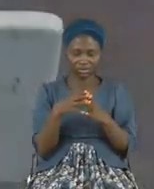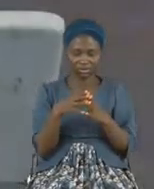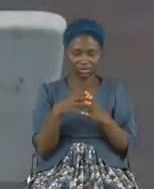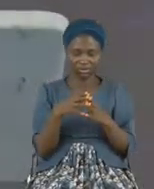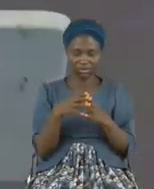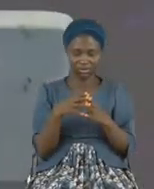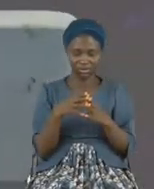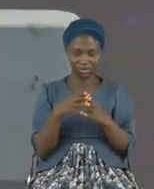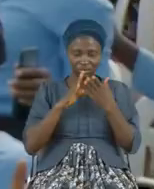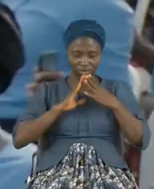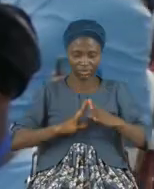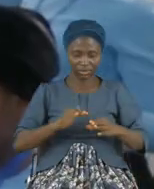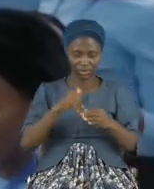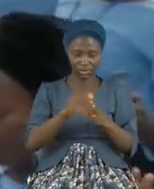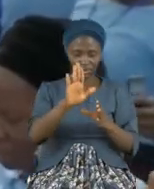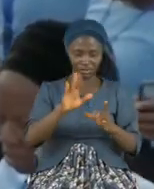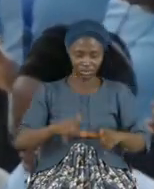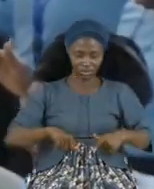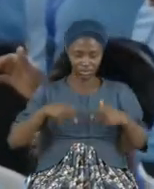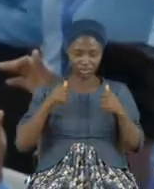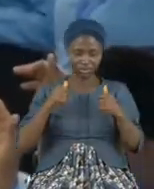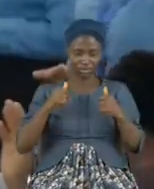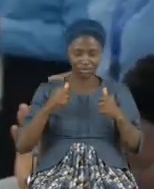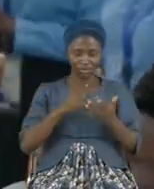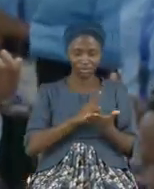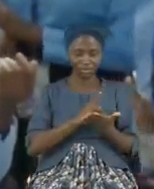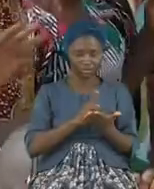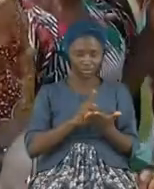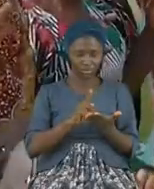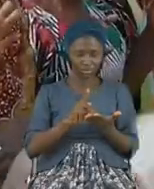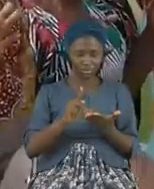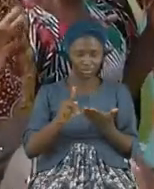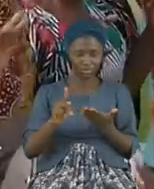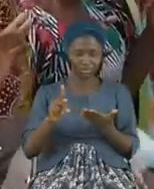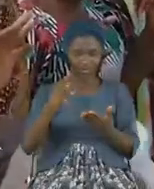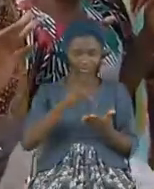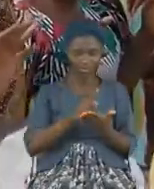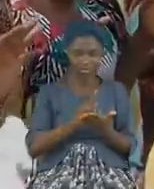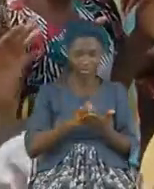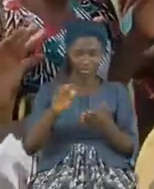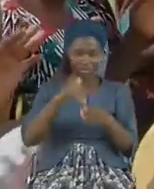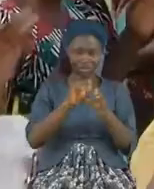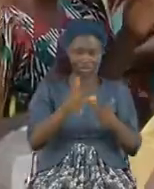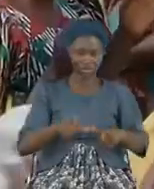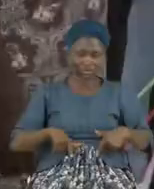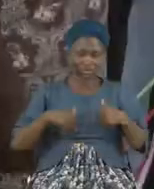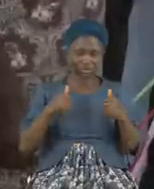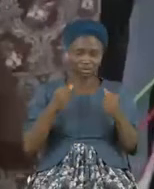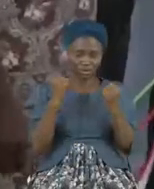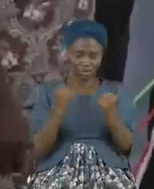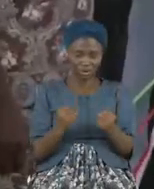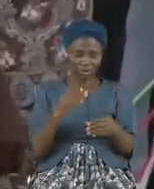Peace in your life. Purity in your heart. Power in your